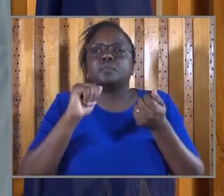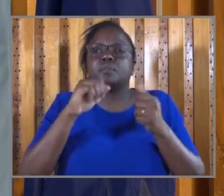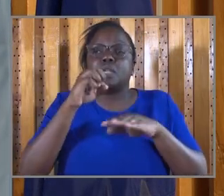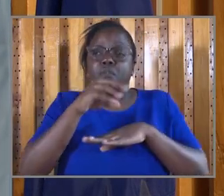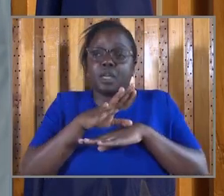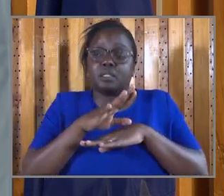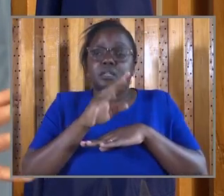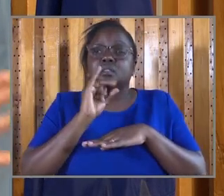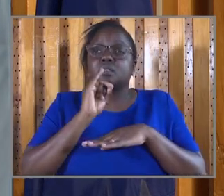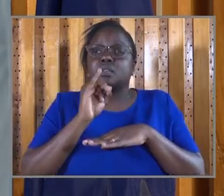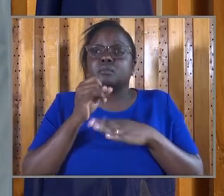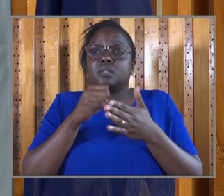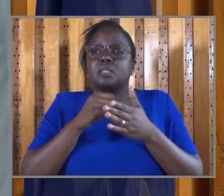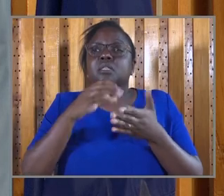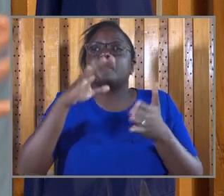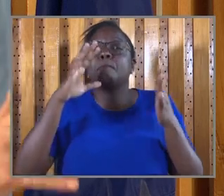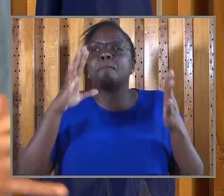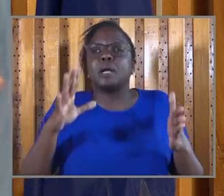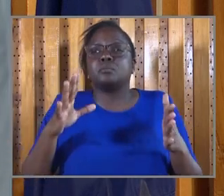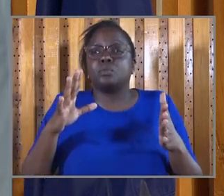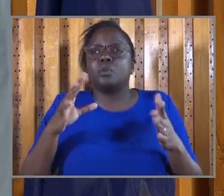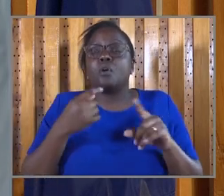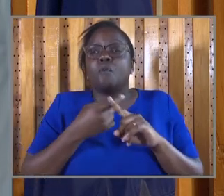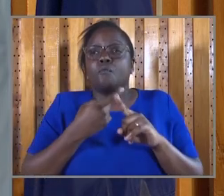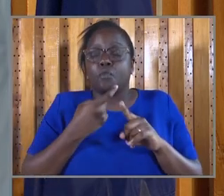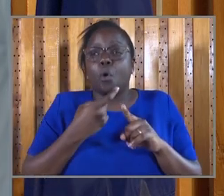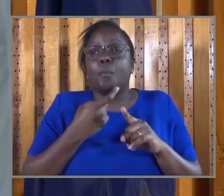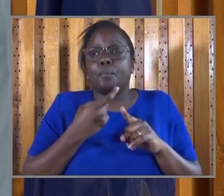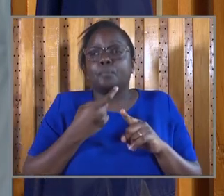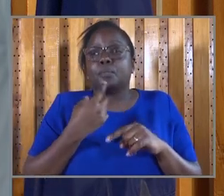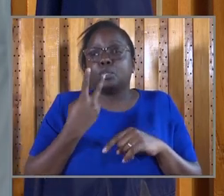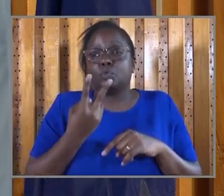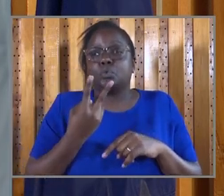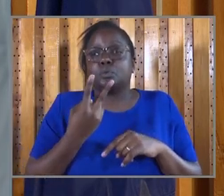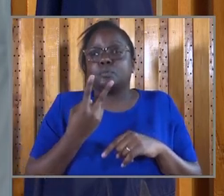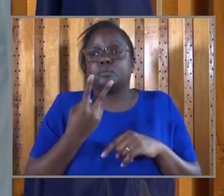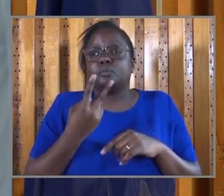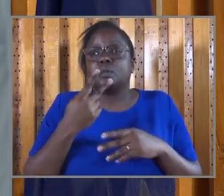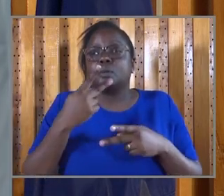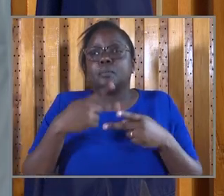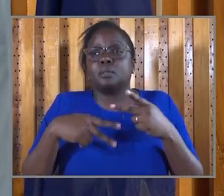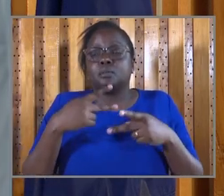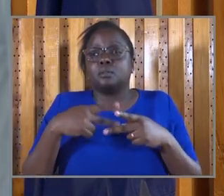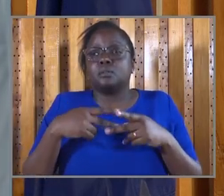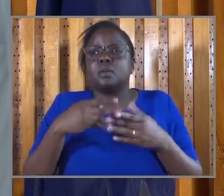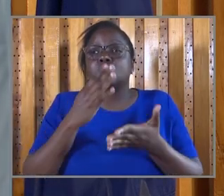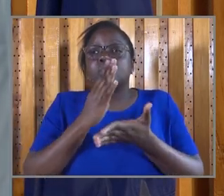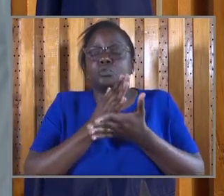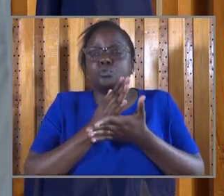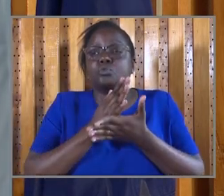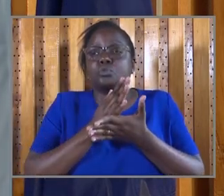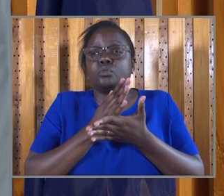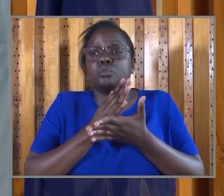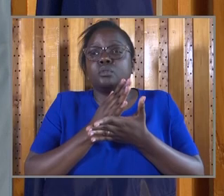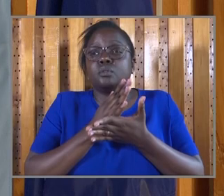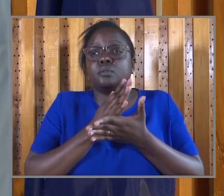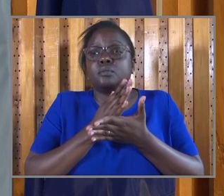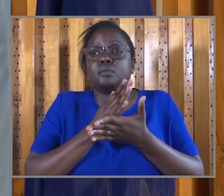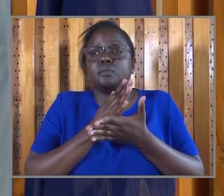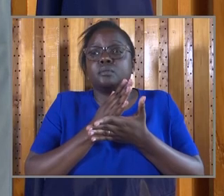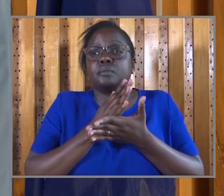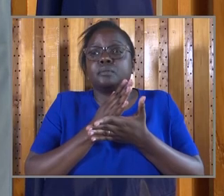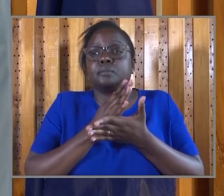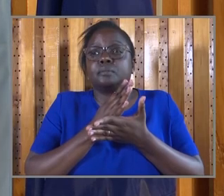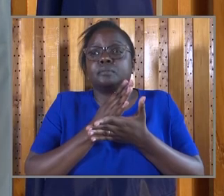place. So there's much more from just the climate angle to be done. But the same is true from a business angle. And again,